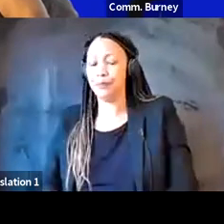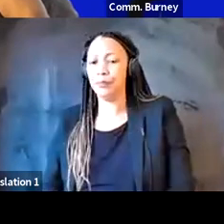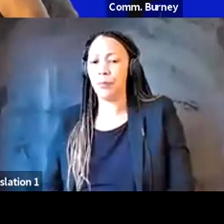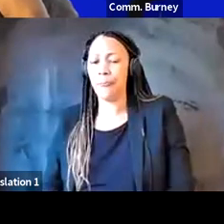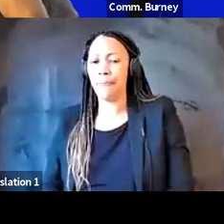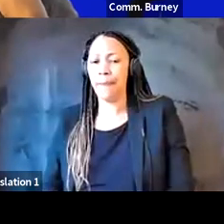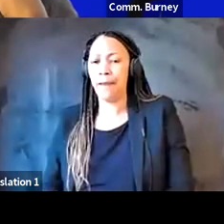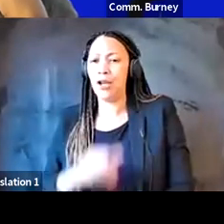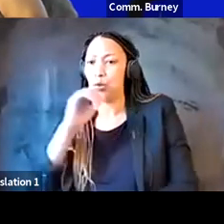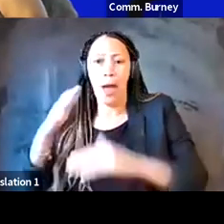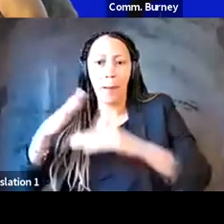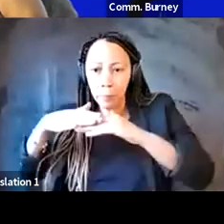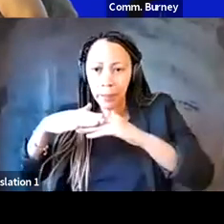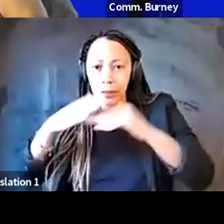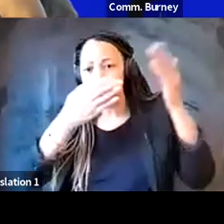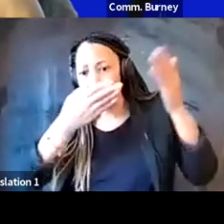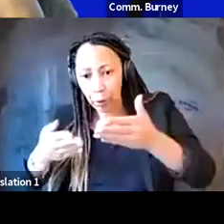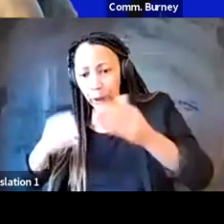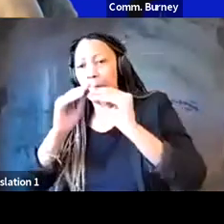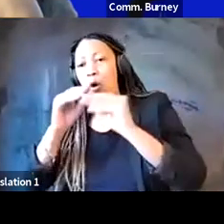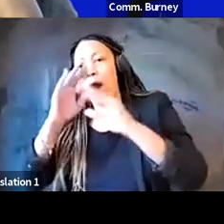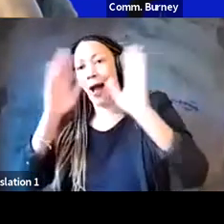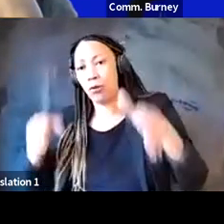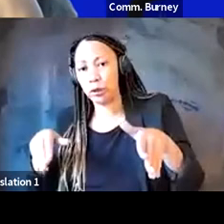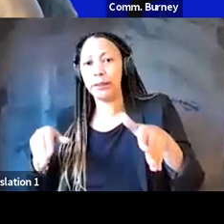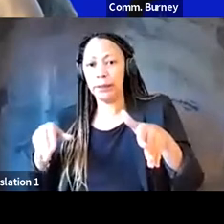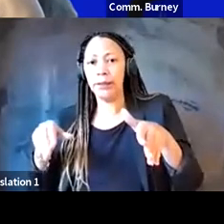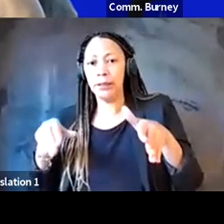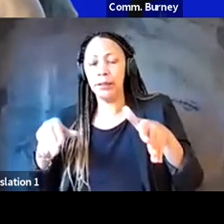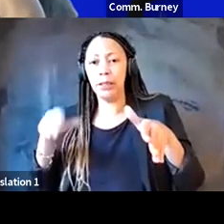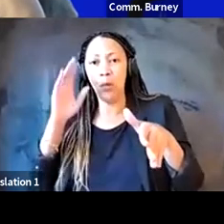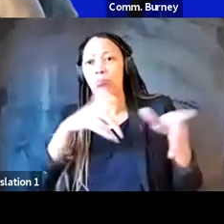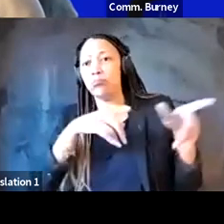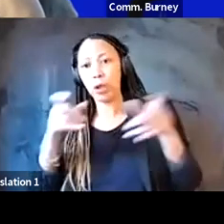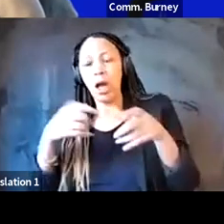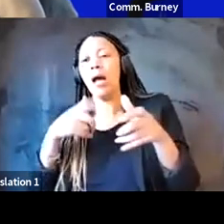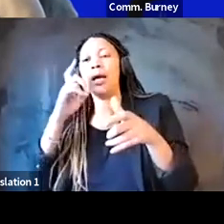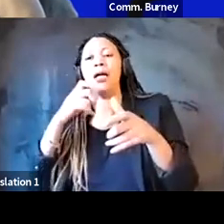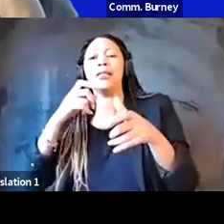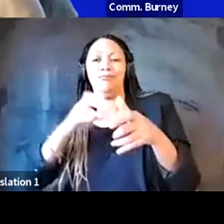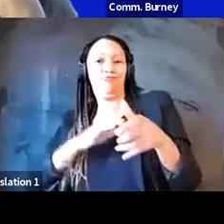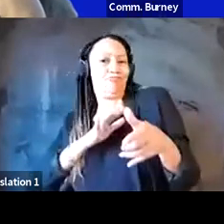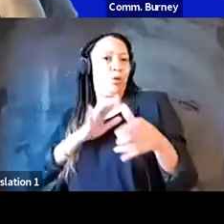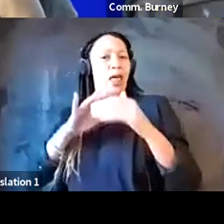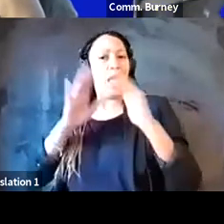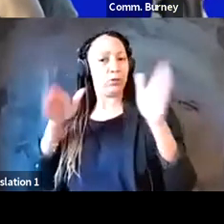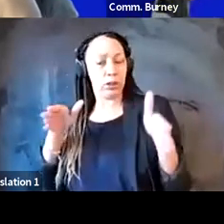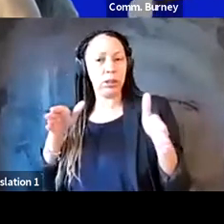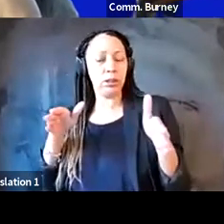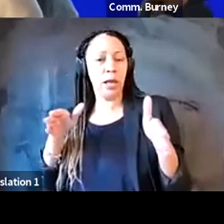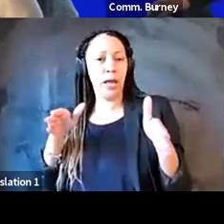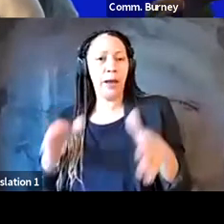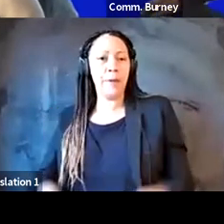of minimizing by bringing more housing, in fact, they accelerate because they bring luxury housing. But I don't know about the other developments, if they